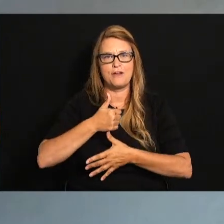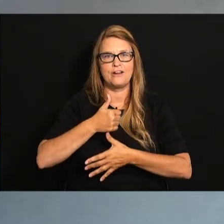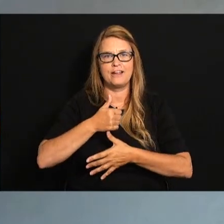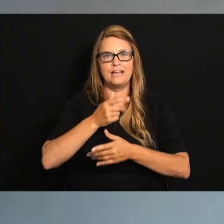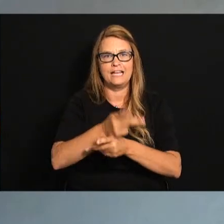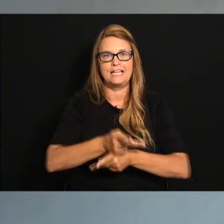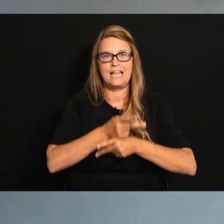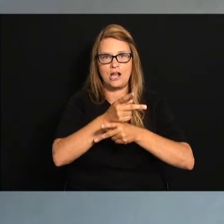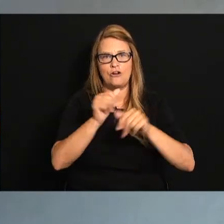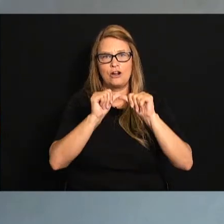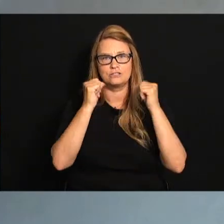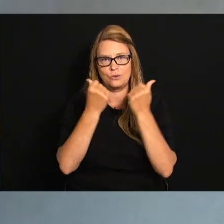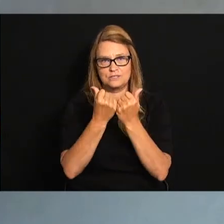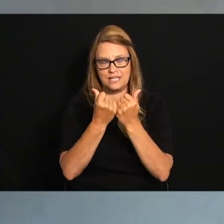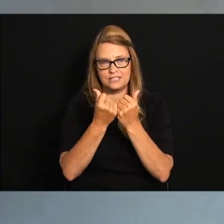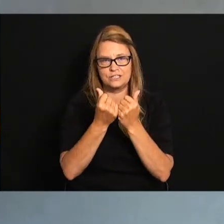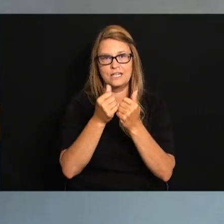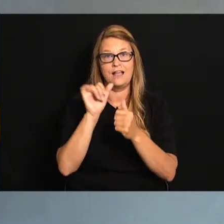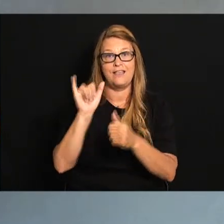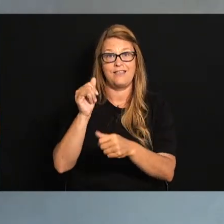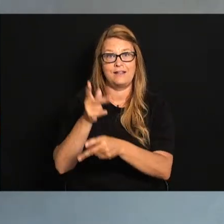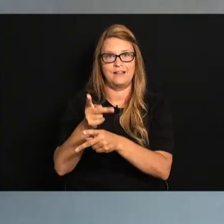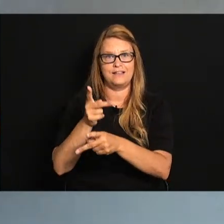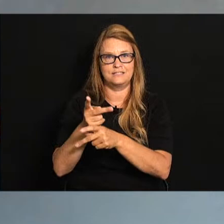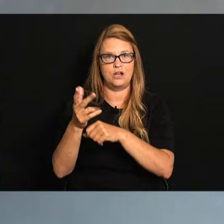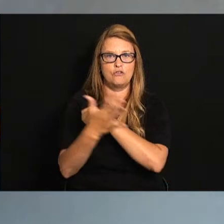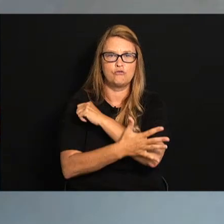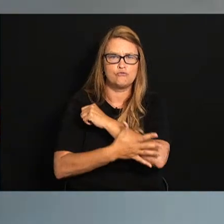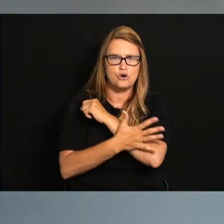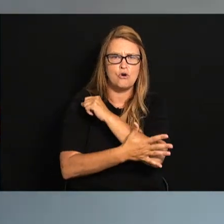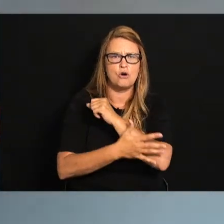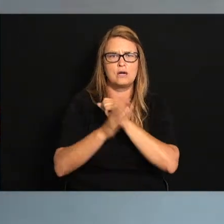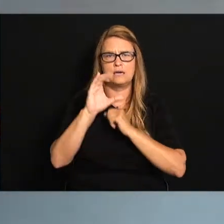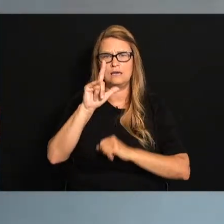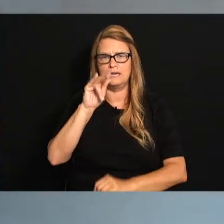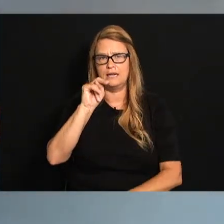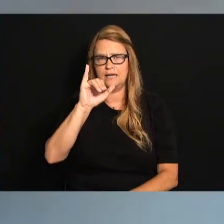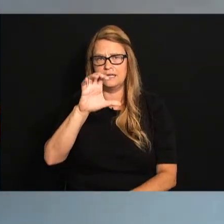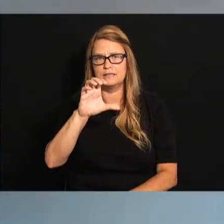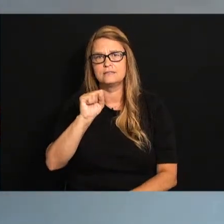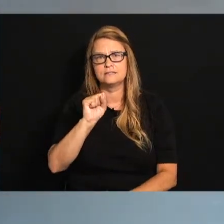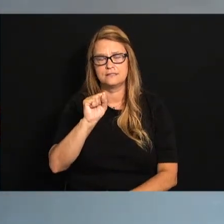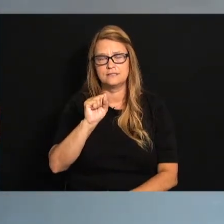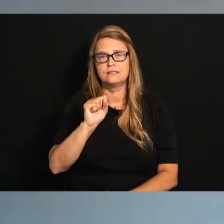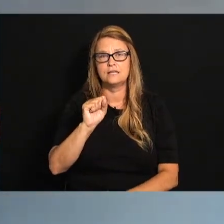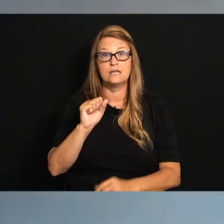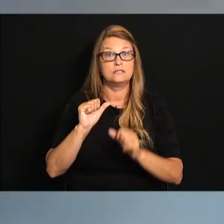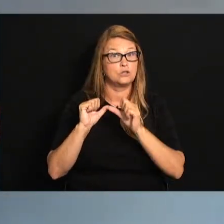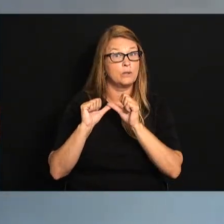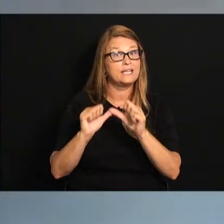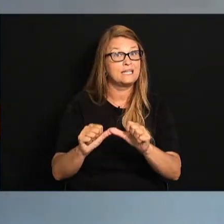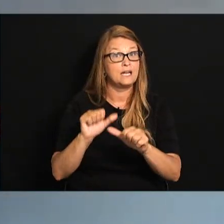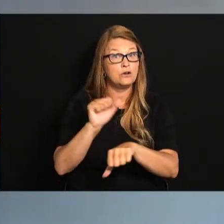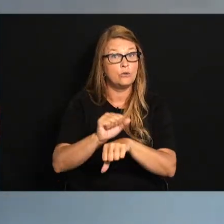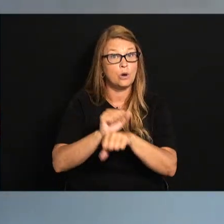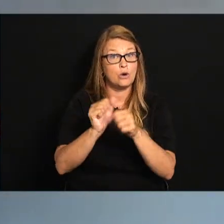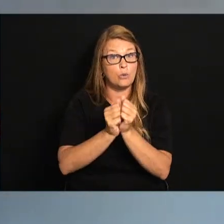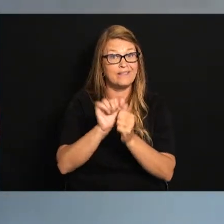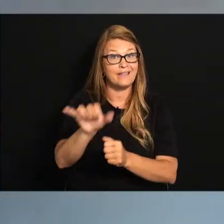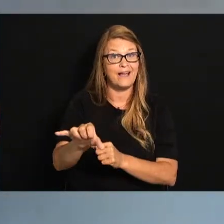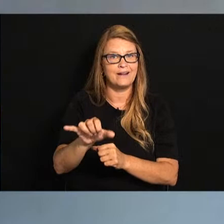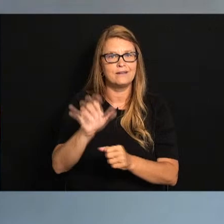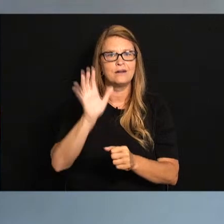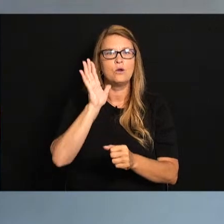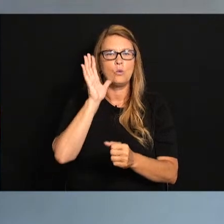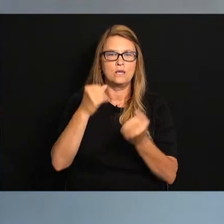covers our rural and community clinics. So a lot of continued work going on in that regard. We continue